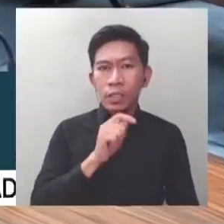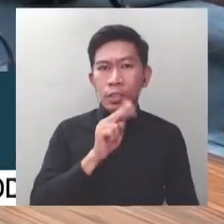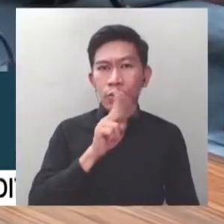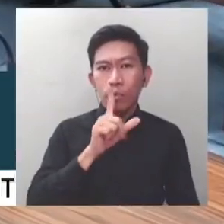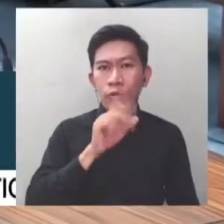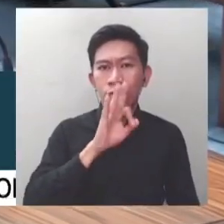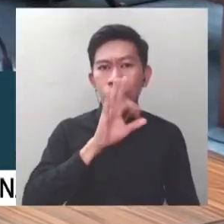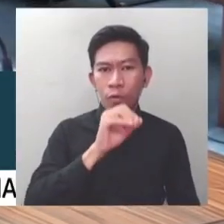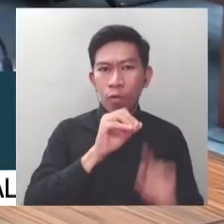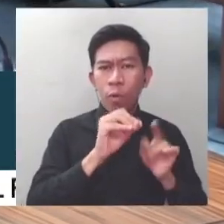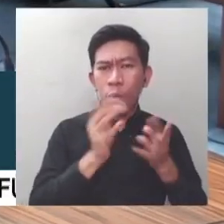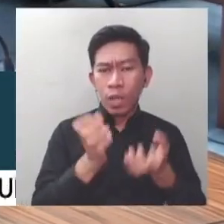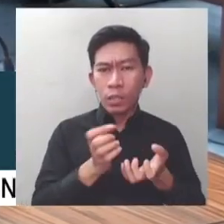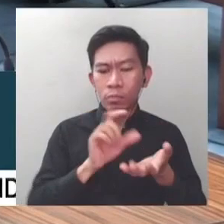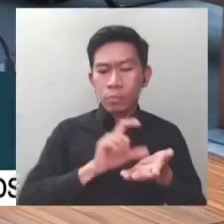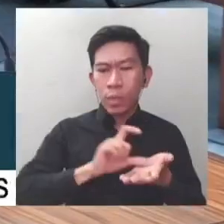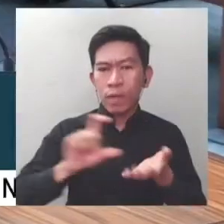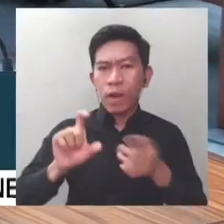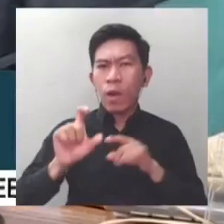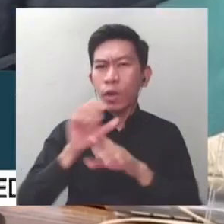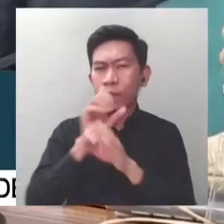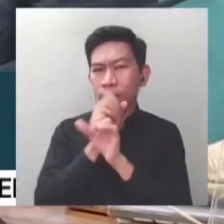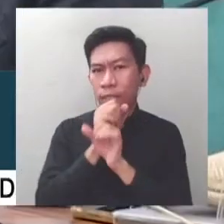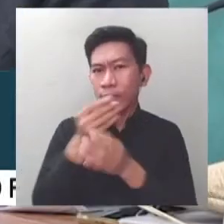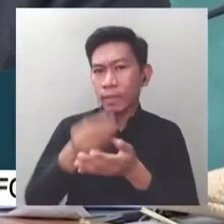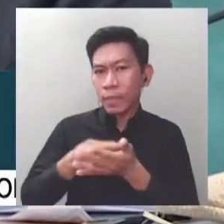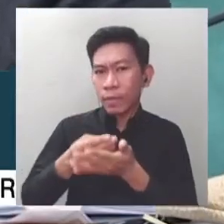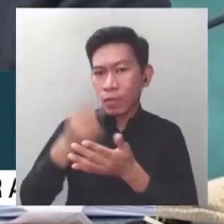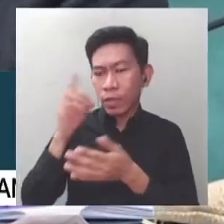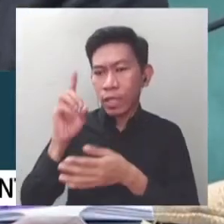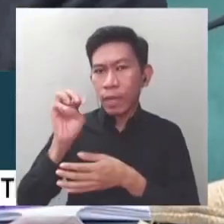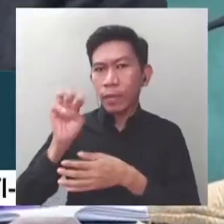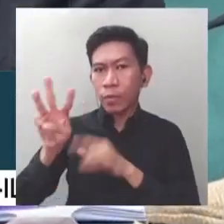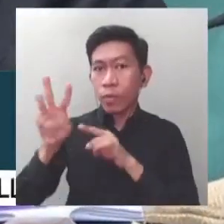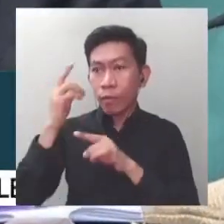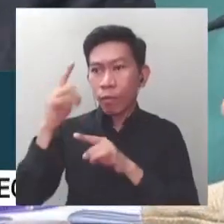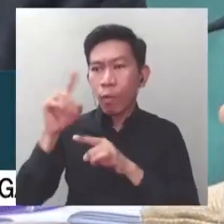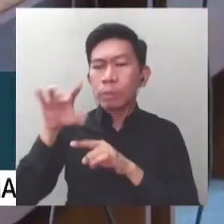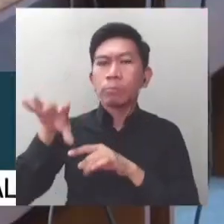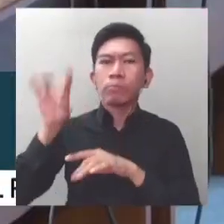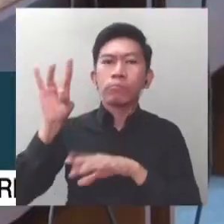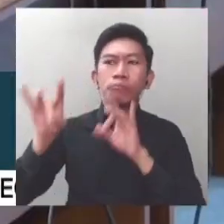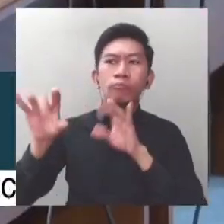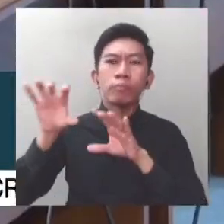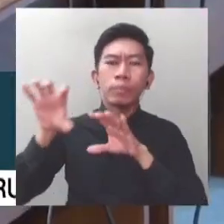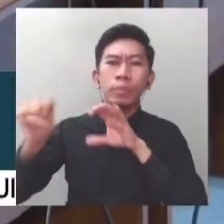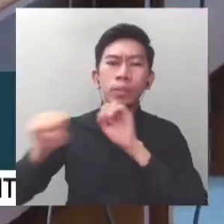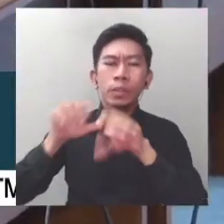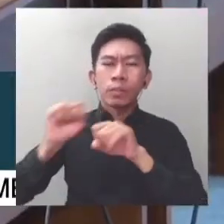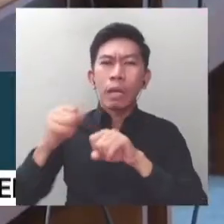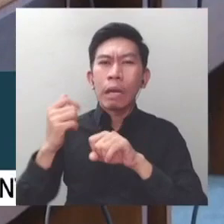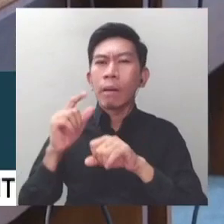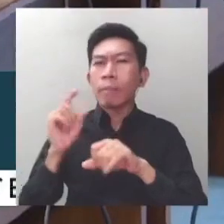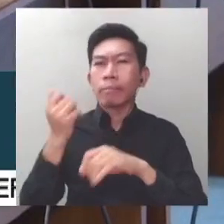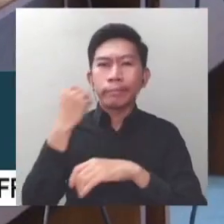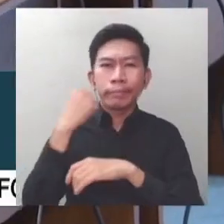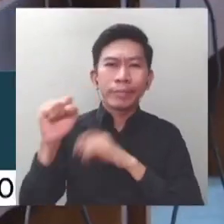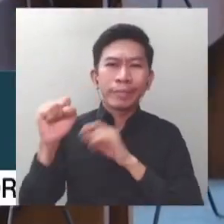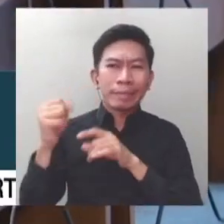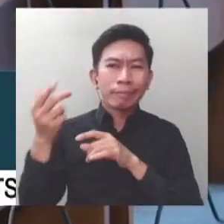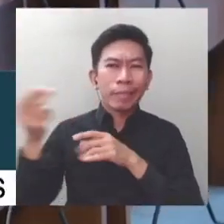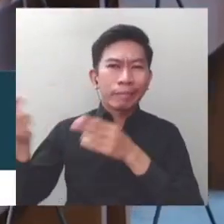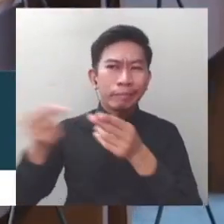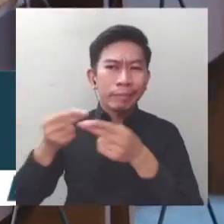the DMW to help it go after illegal recruiters. The agency now says it needs additional funding, even not in the form